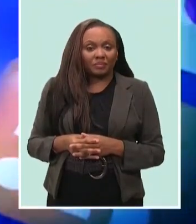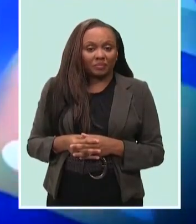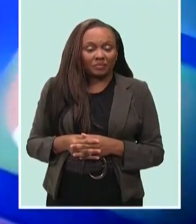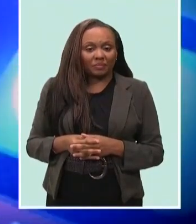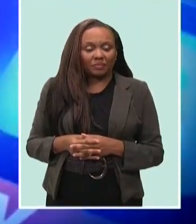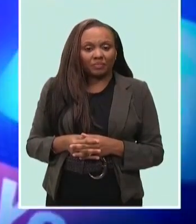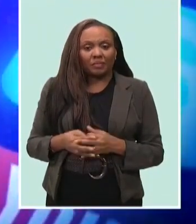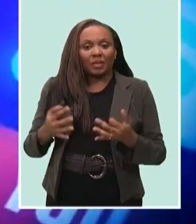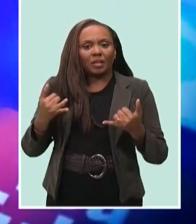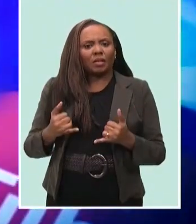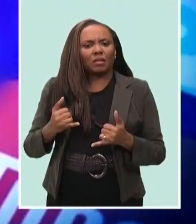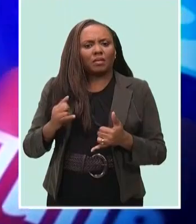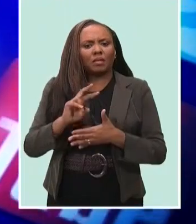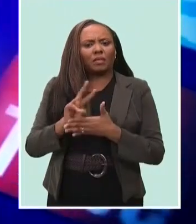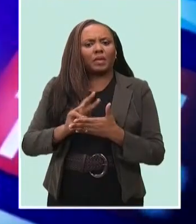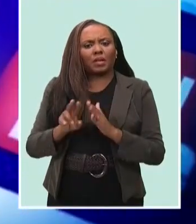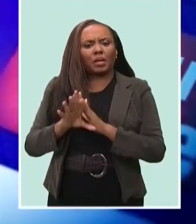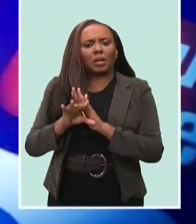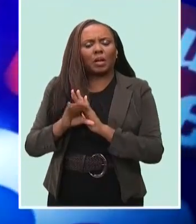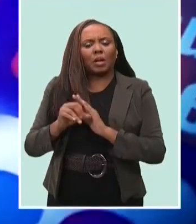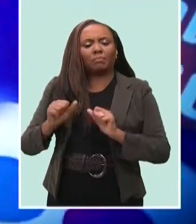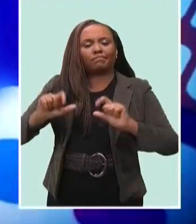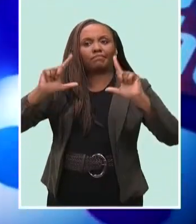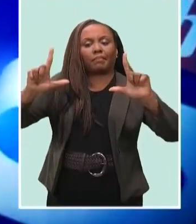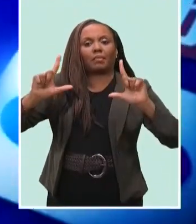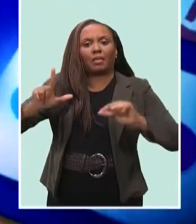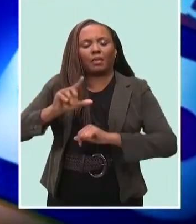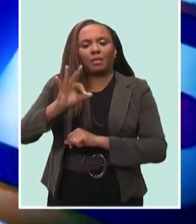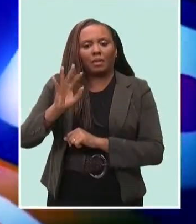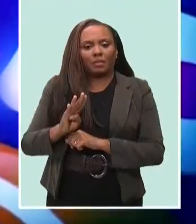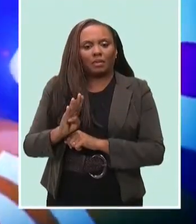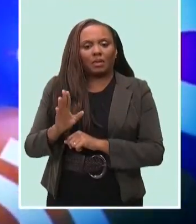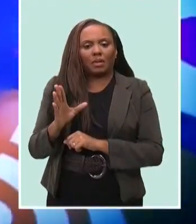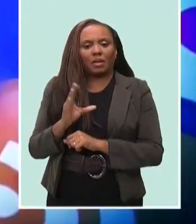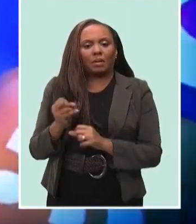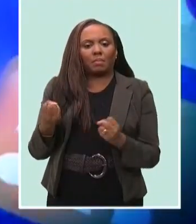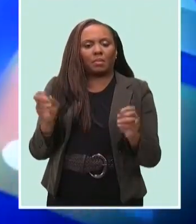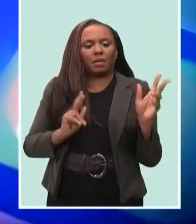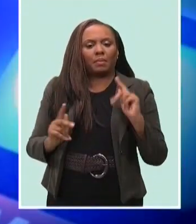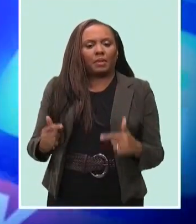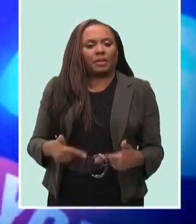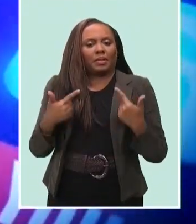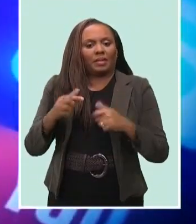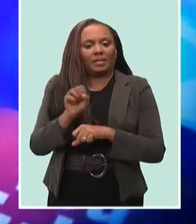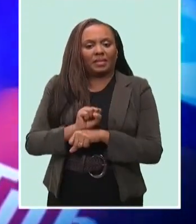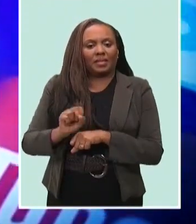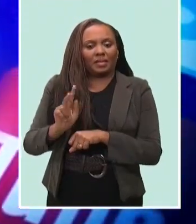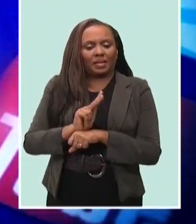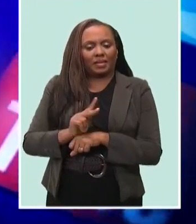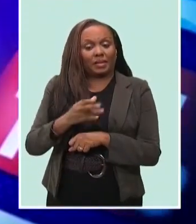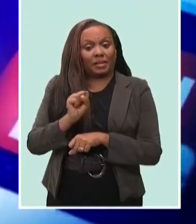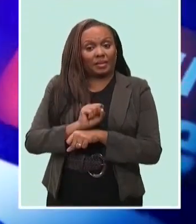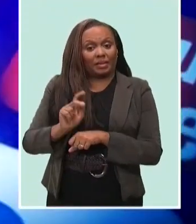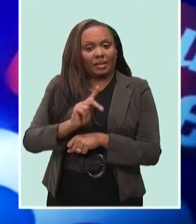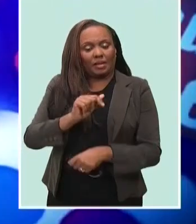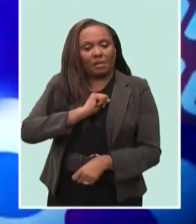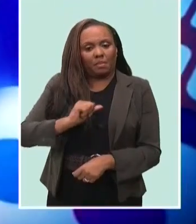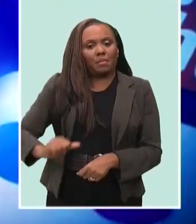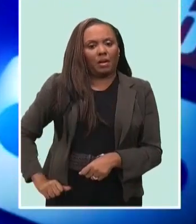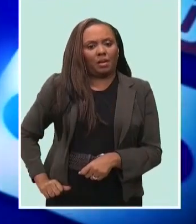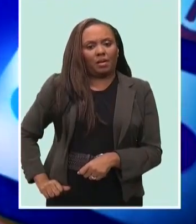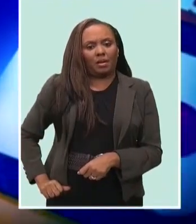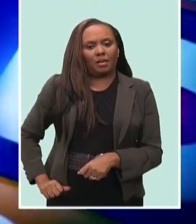Now, the video you just saw was uploaded to Facebook, and it caught the attention of many residents, including St. Kitts and Nevis